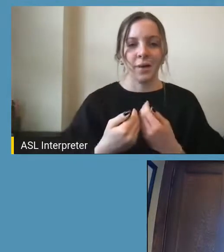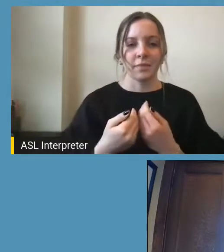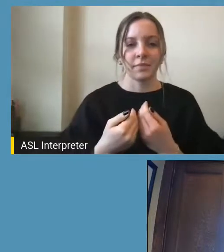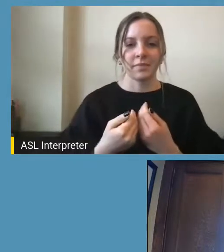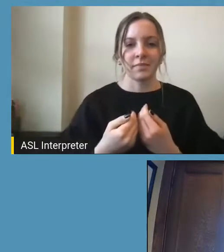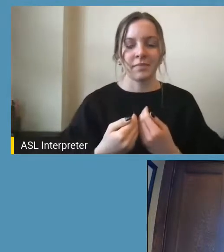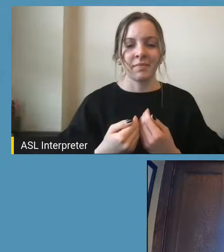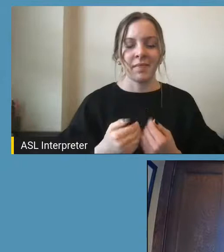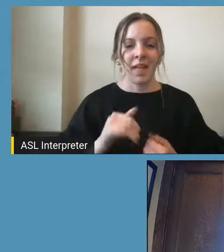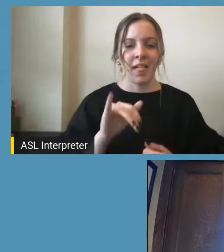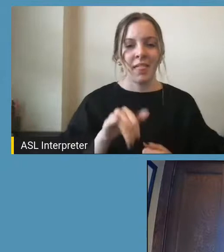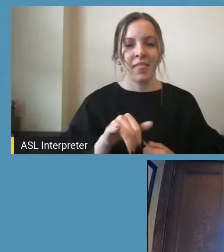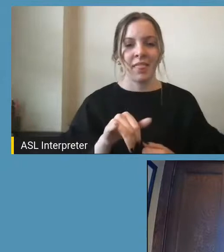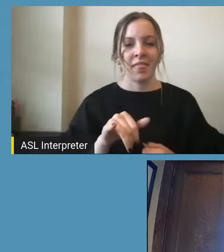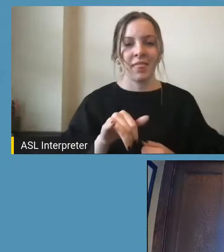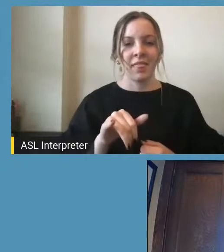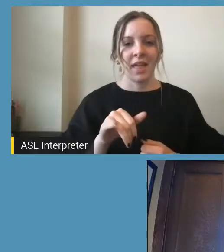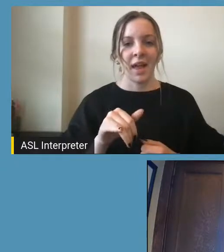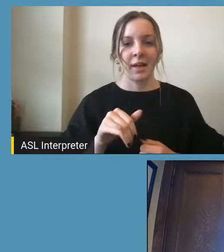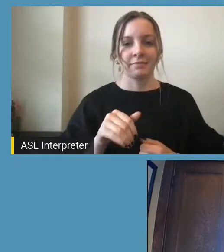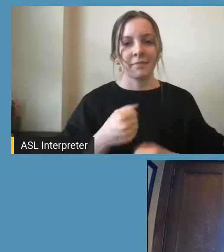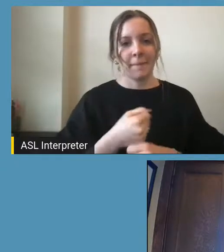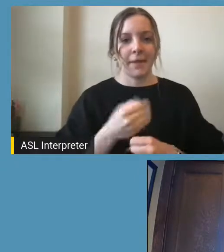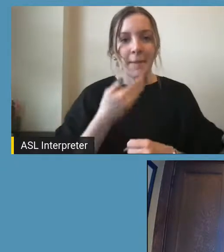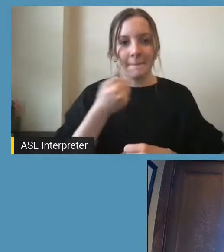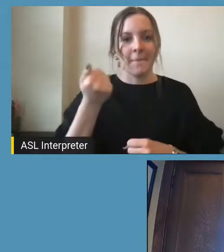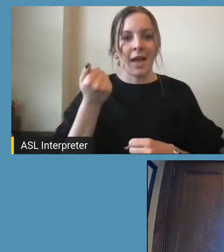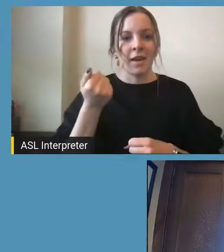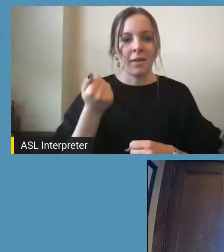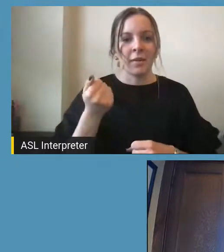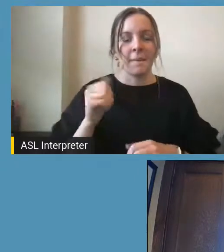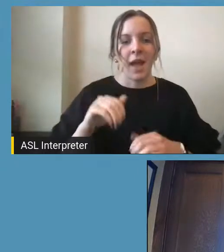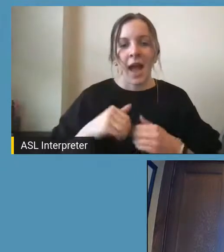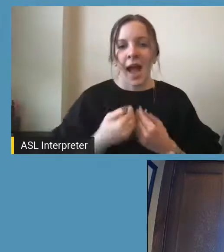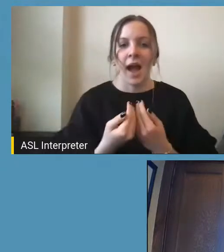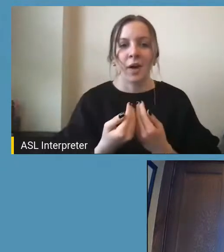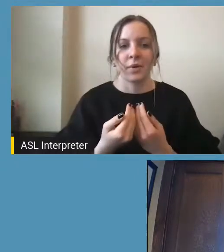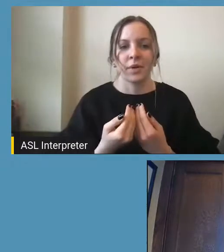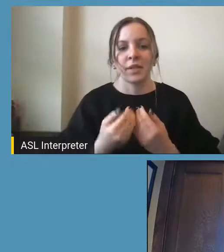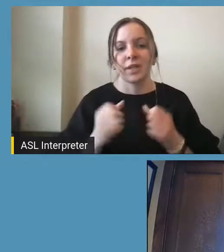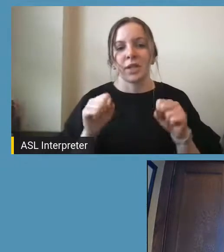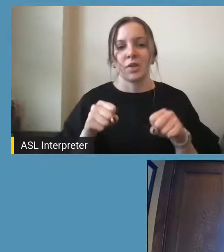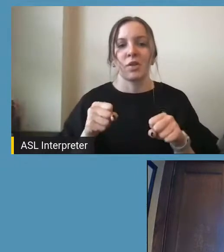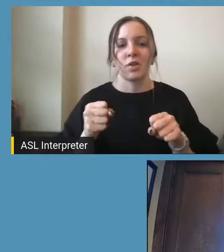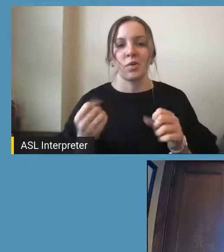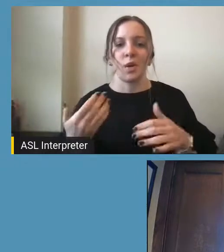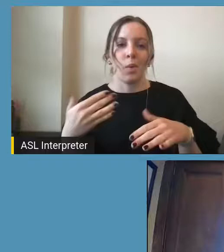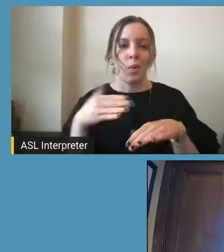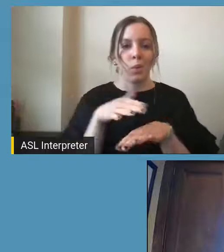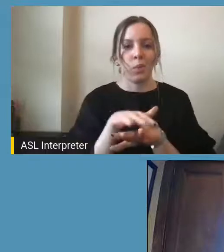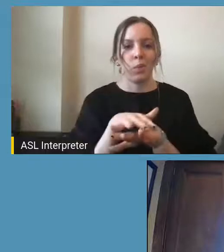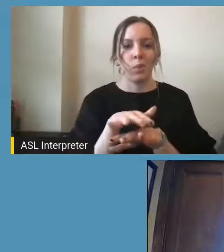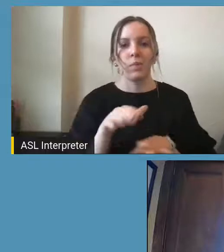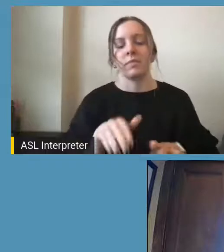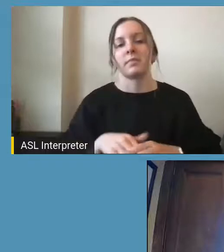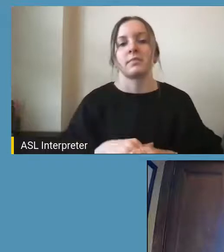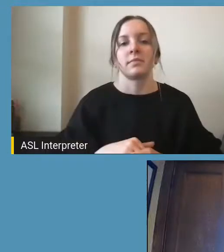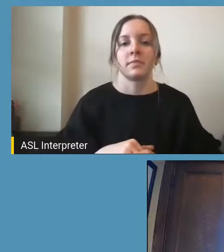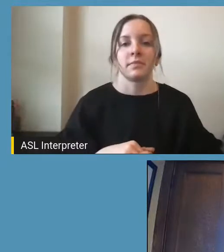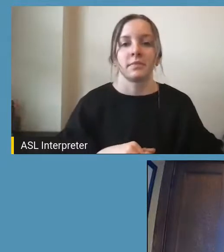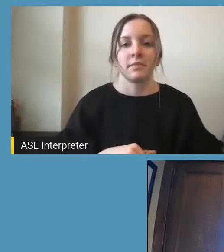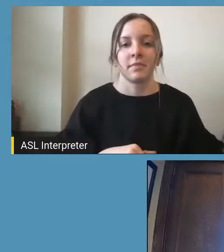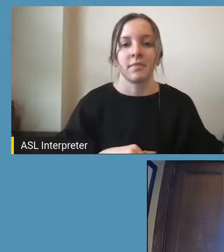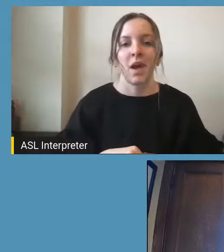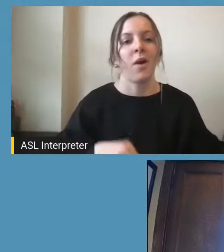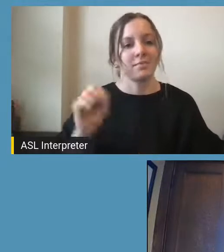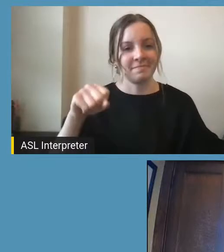really embed a whole lot of stuff in it that you can't necessarily embed in 2D. Oh, definitely. You got to think